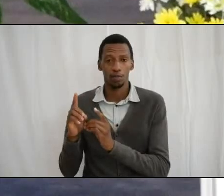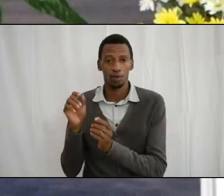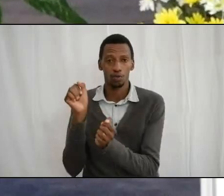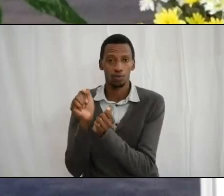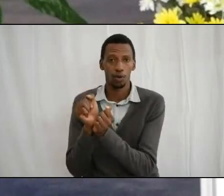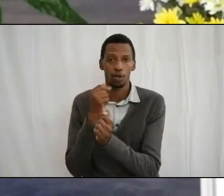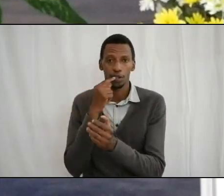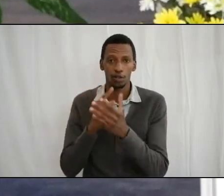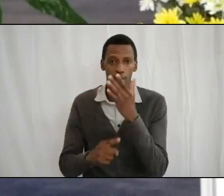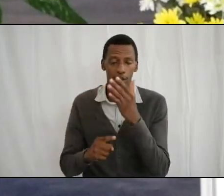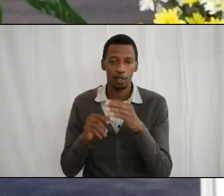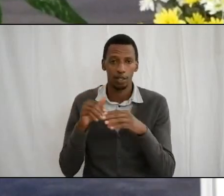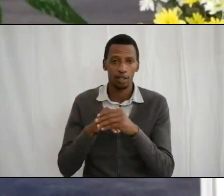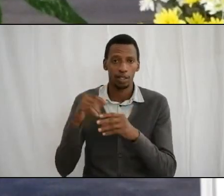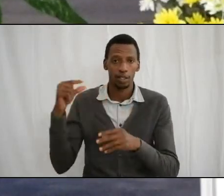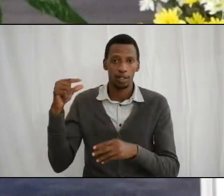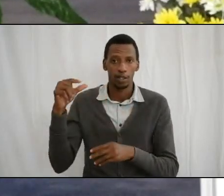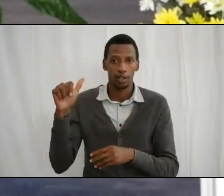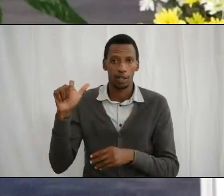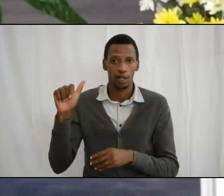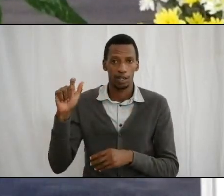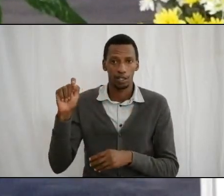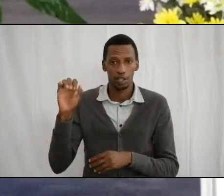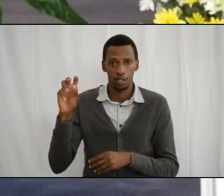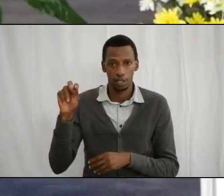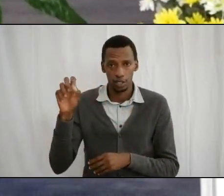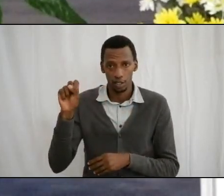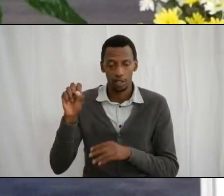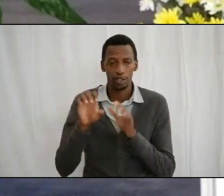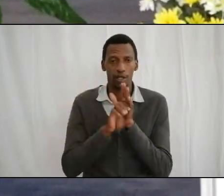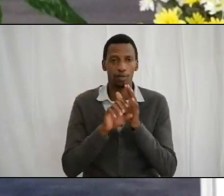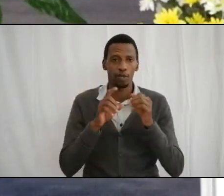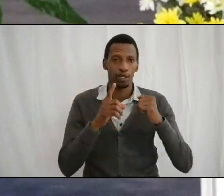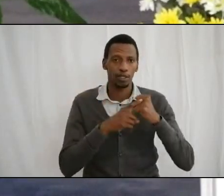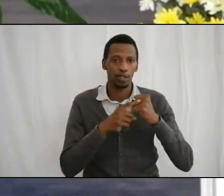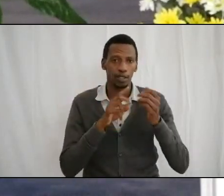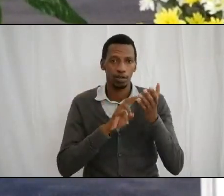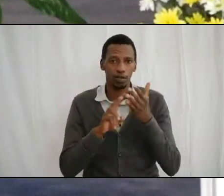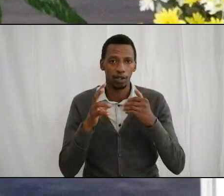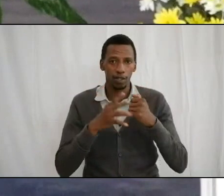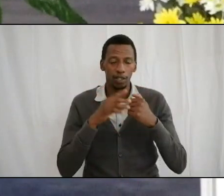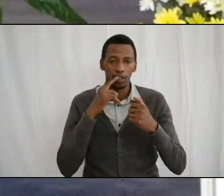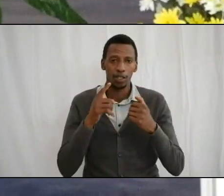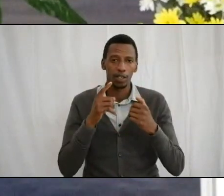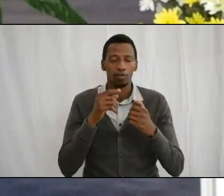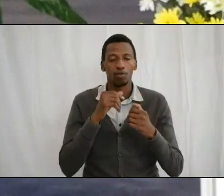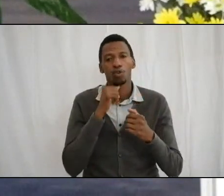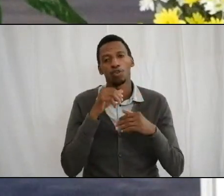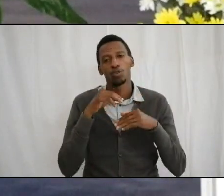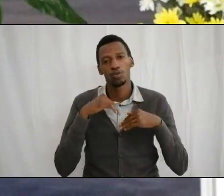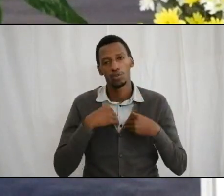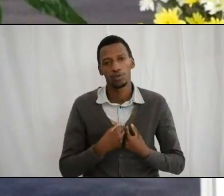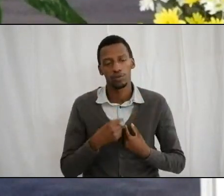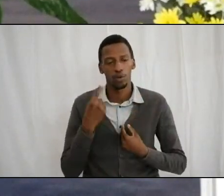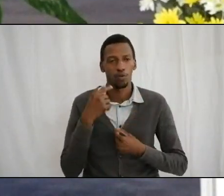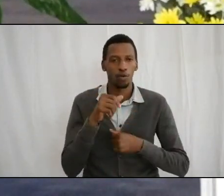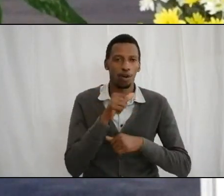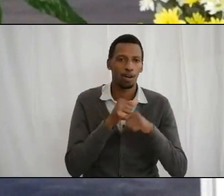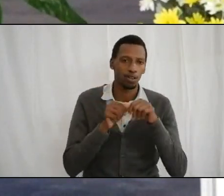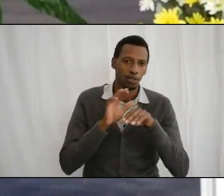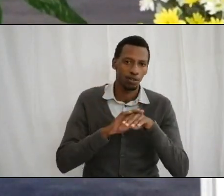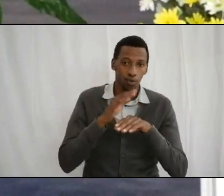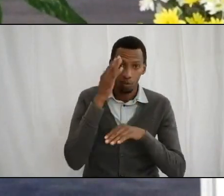6:9. Let us not become weary in doing good, for at the proper time we will reap a